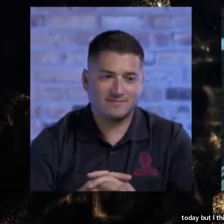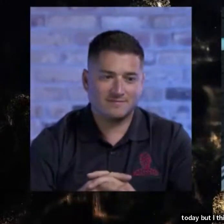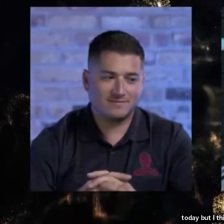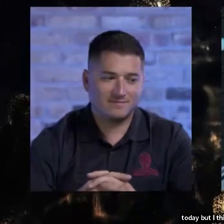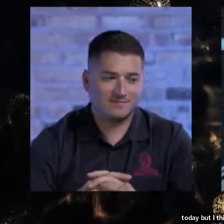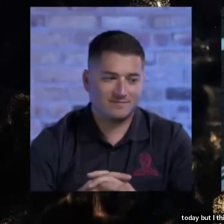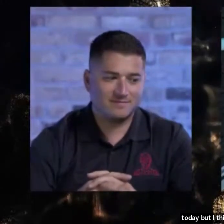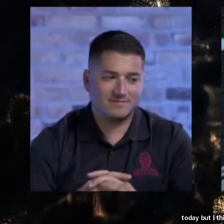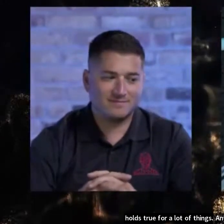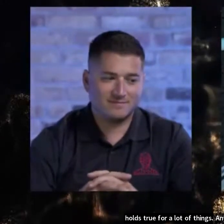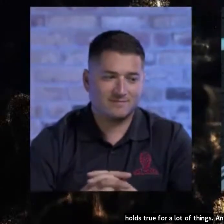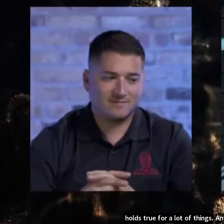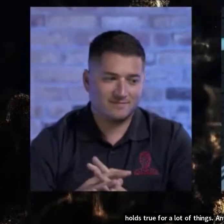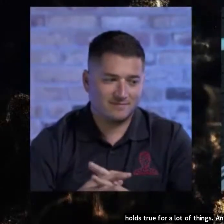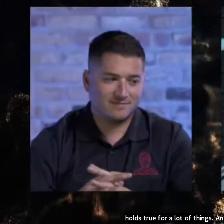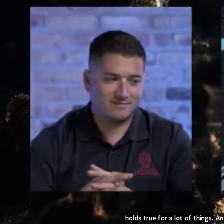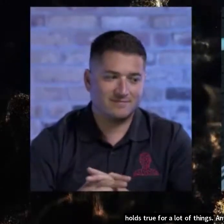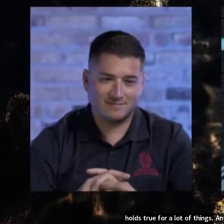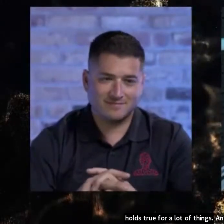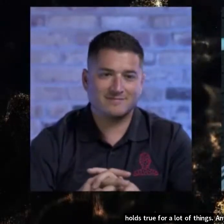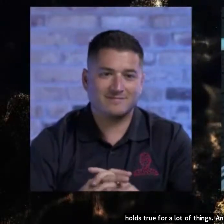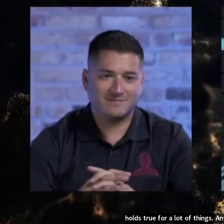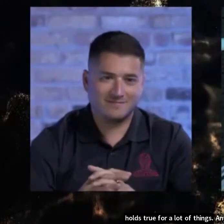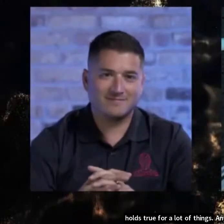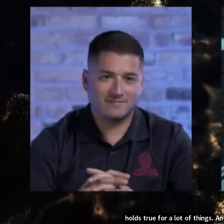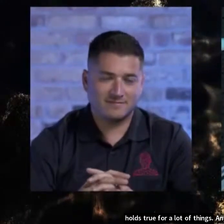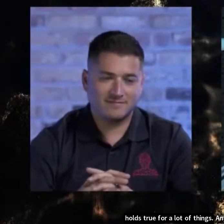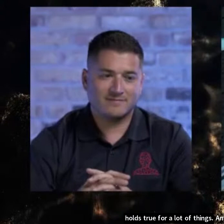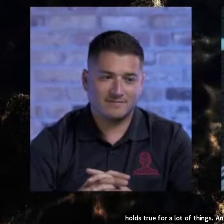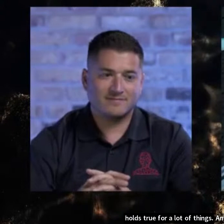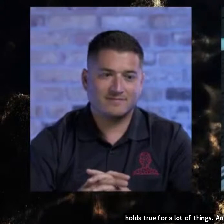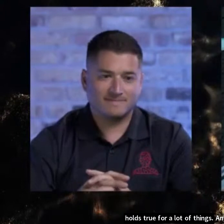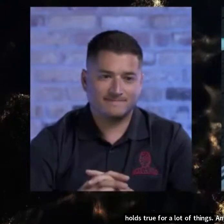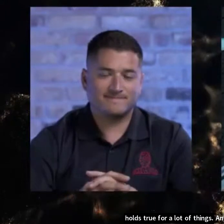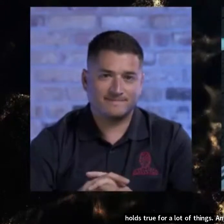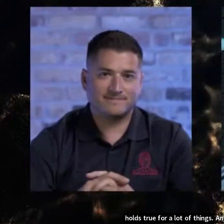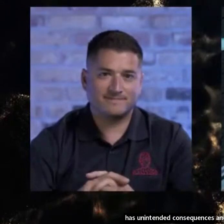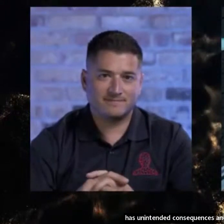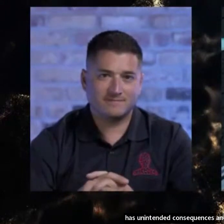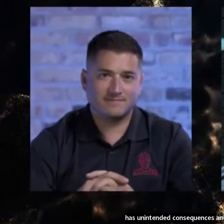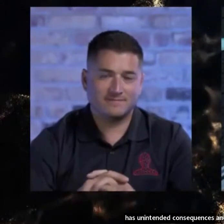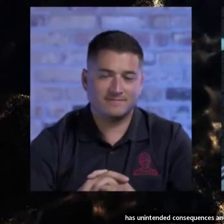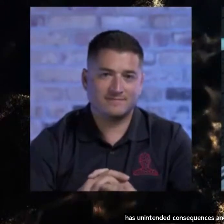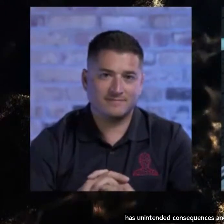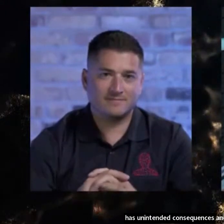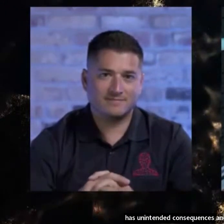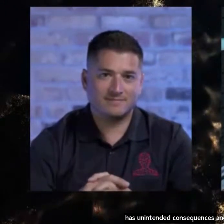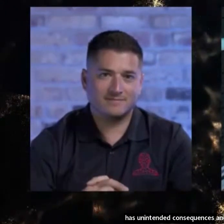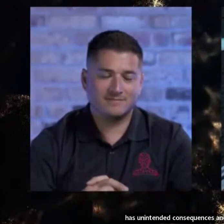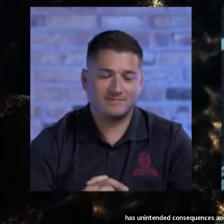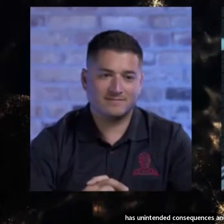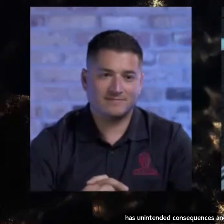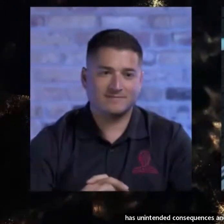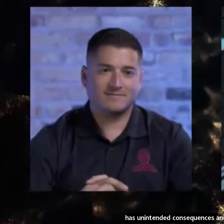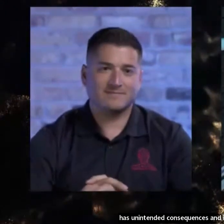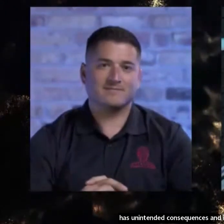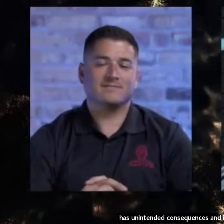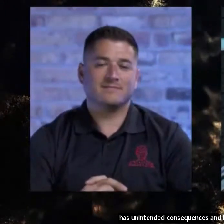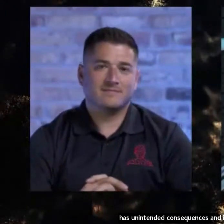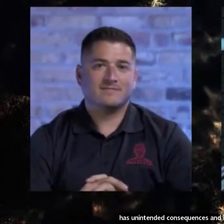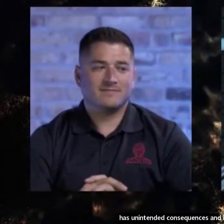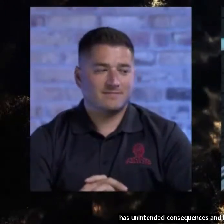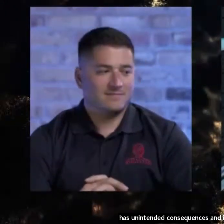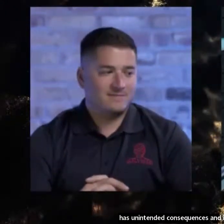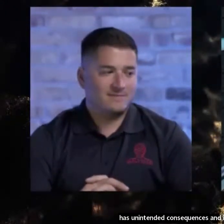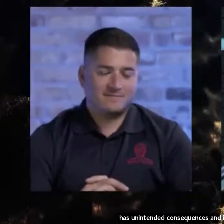has unintended consequences and intentions that might not align with us and sometimes that can be good and sometimes that can be bad